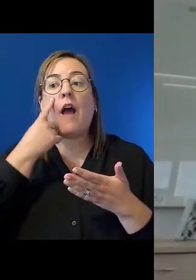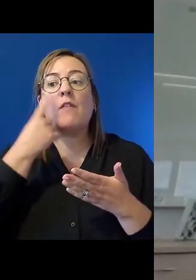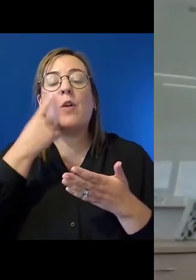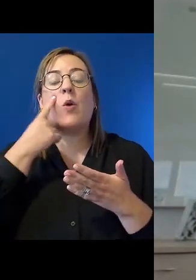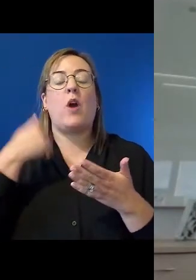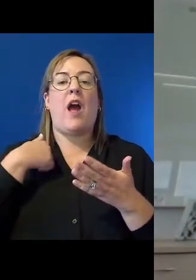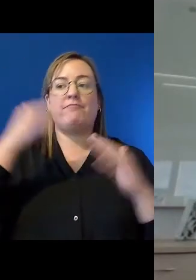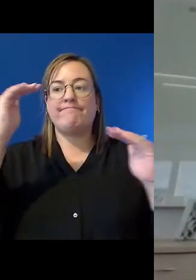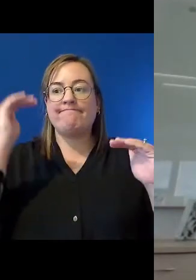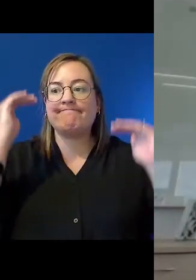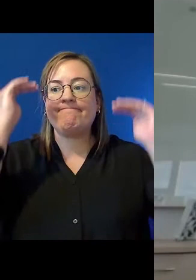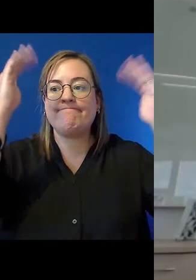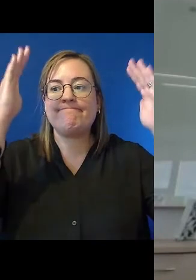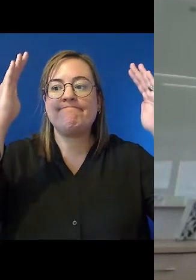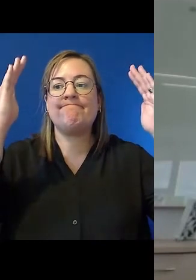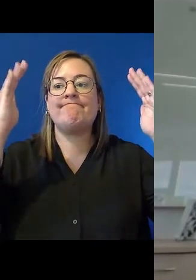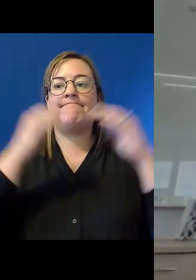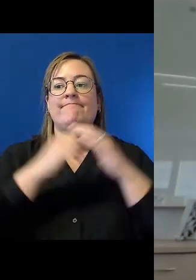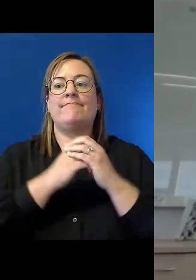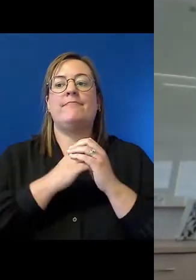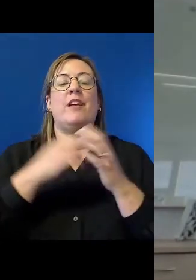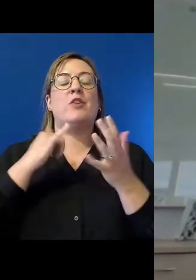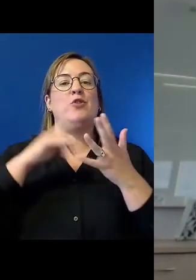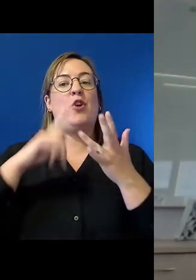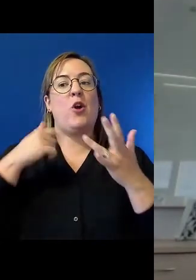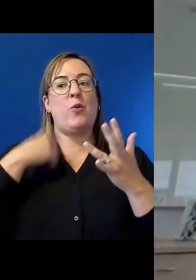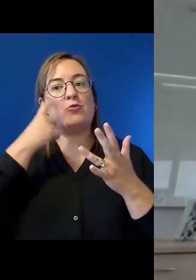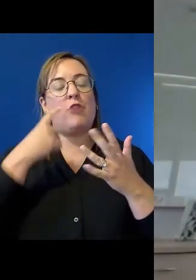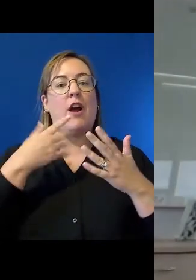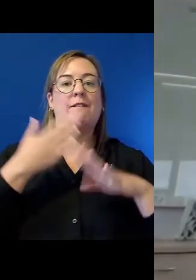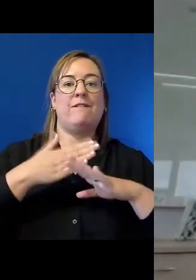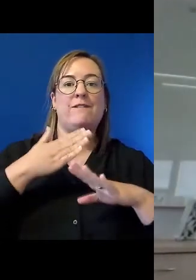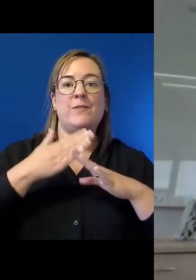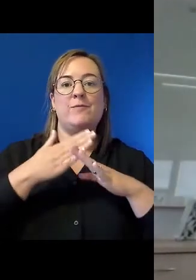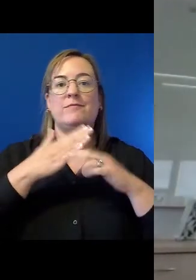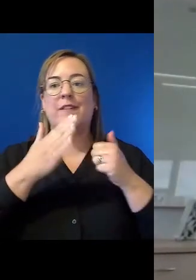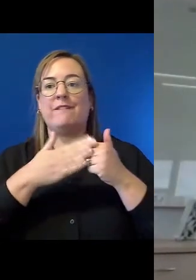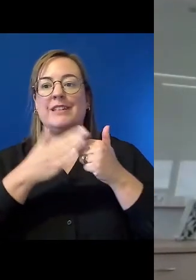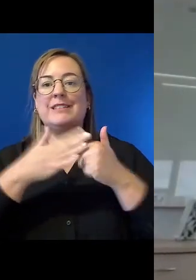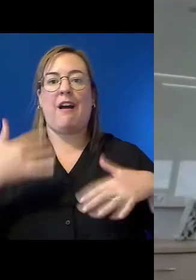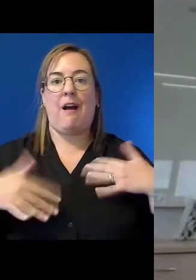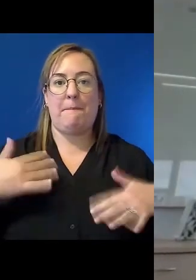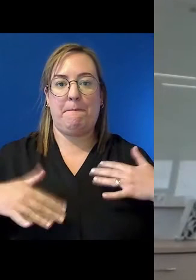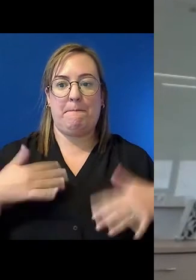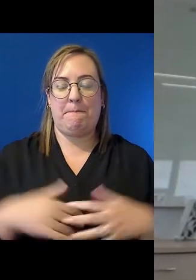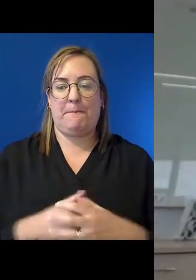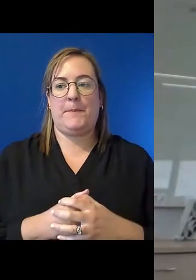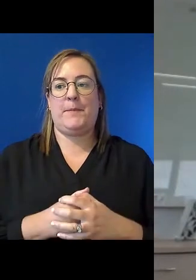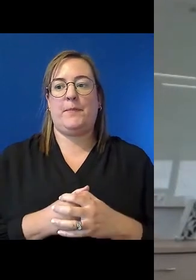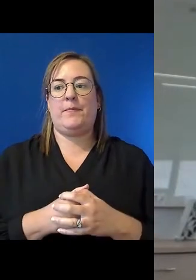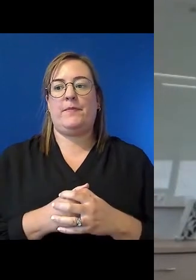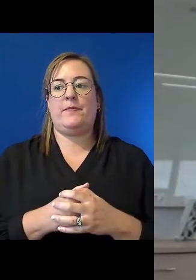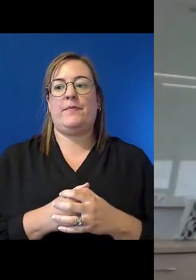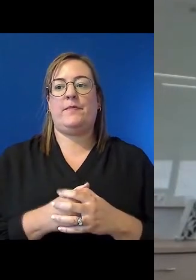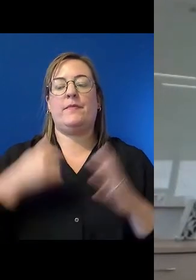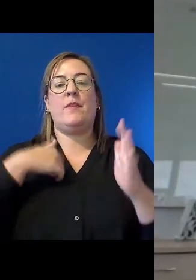apprehensions, looking at family harm, and addressing those issues together. We managed to sign a historical moment at